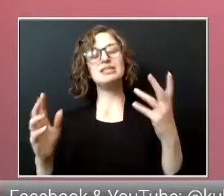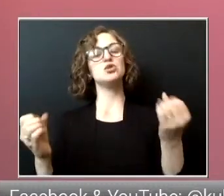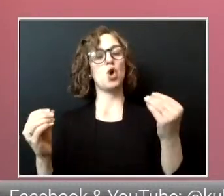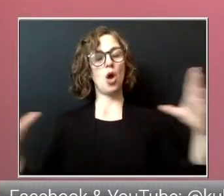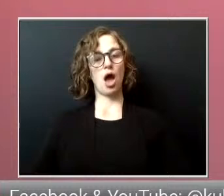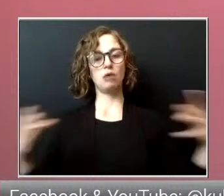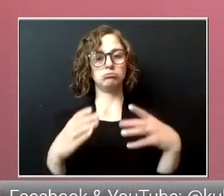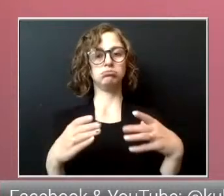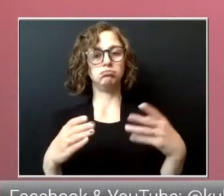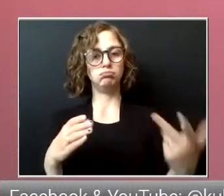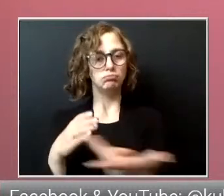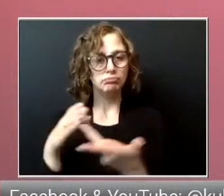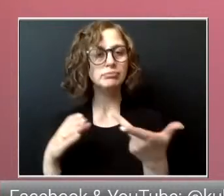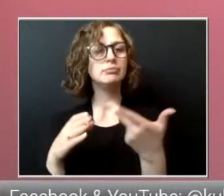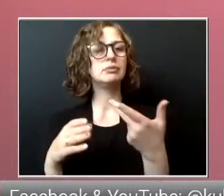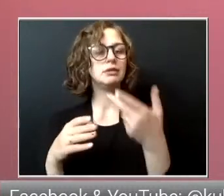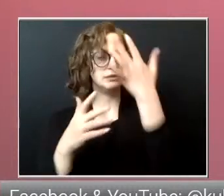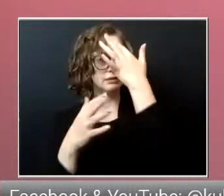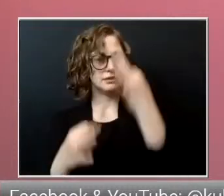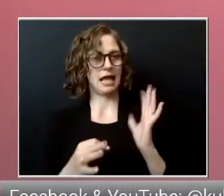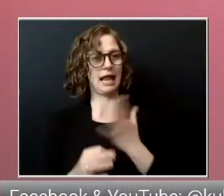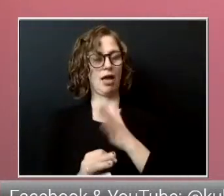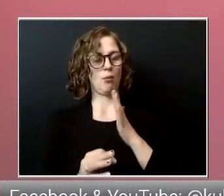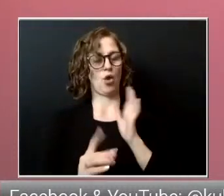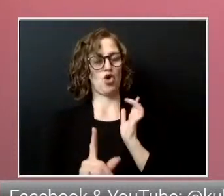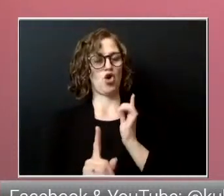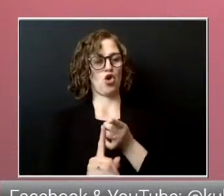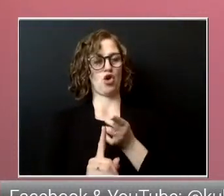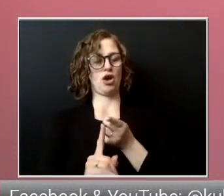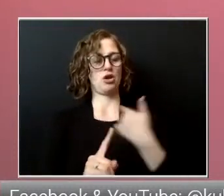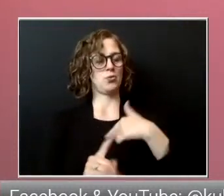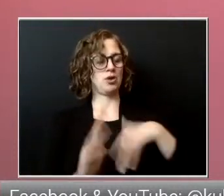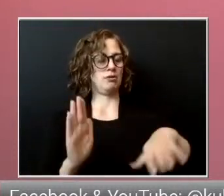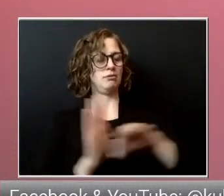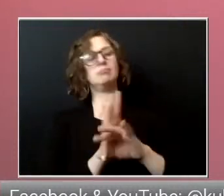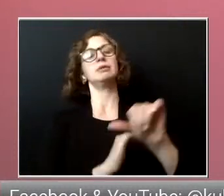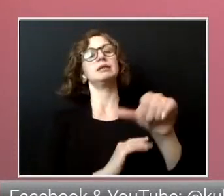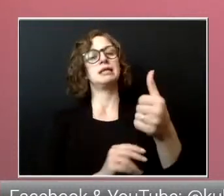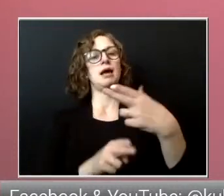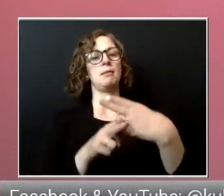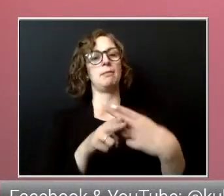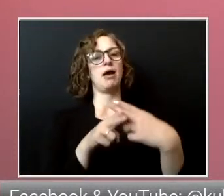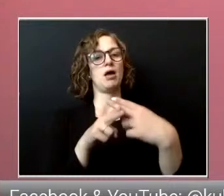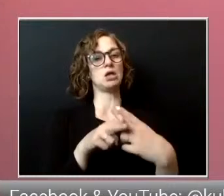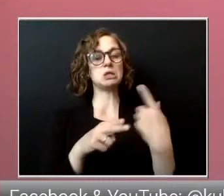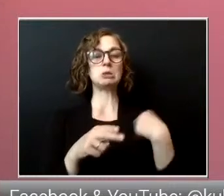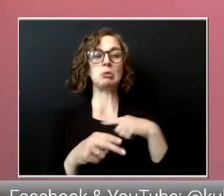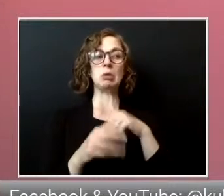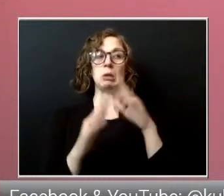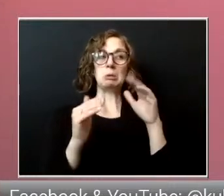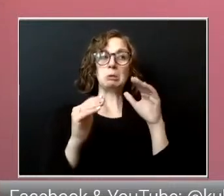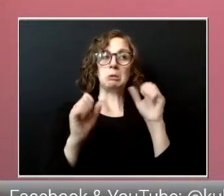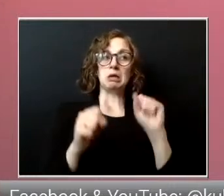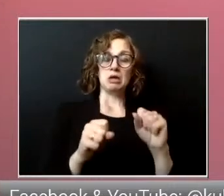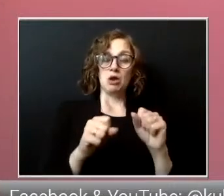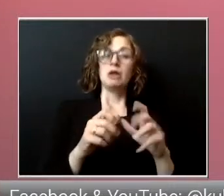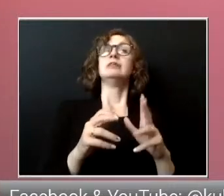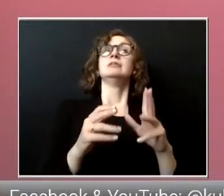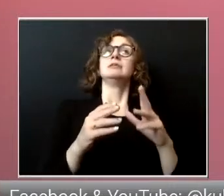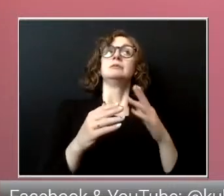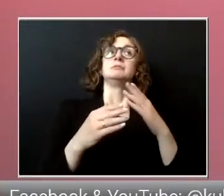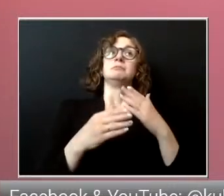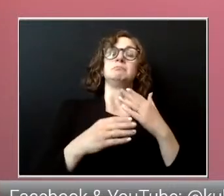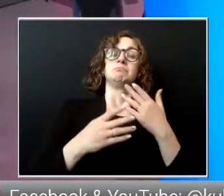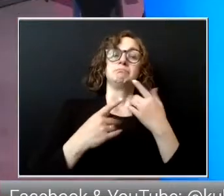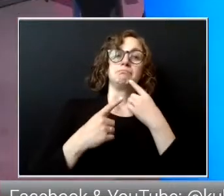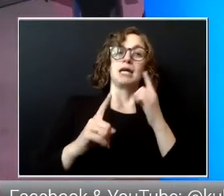We picked 10 pounds as a weight that we hoped we'd be able to get to, which would allow a good chance of a good